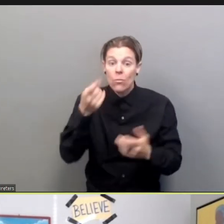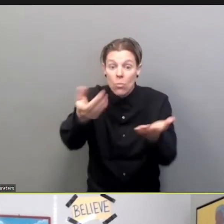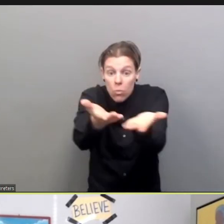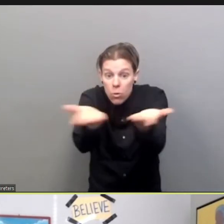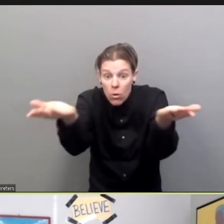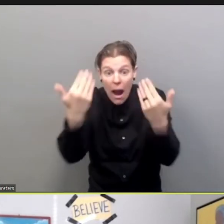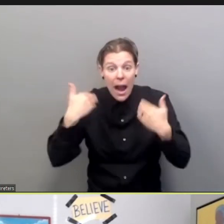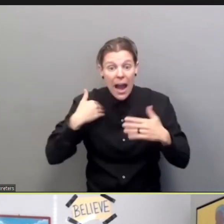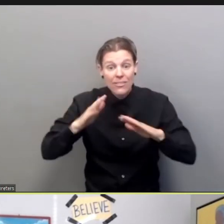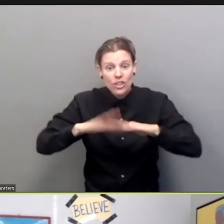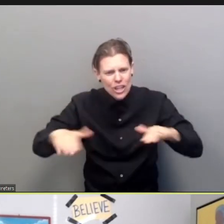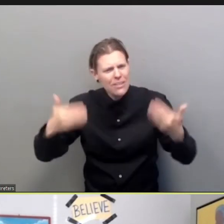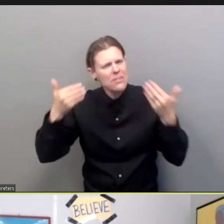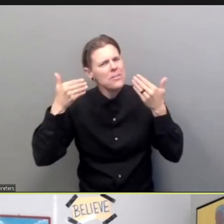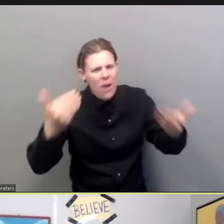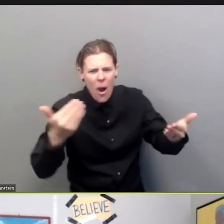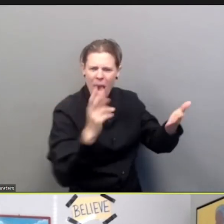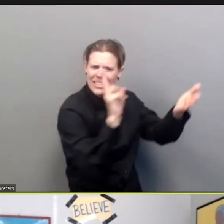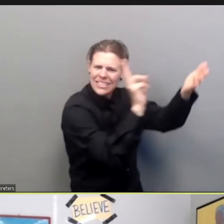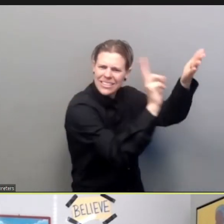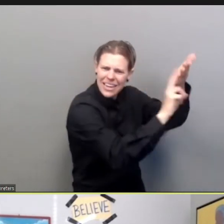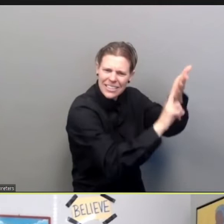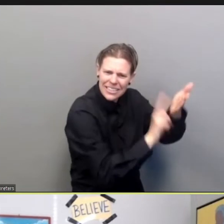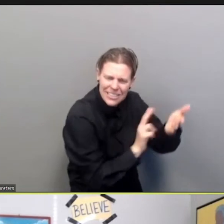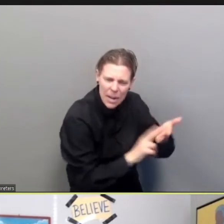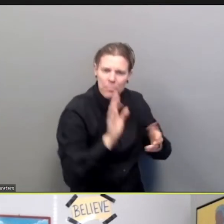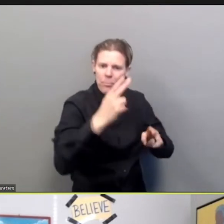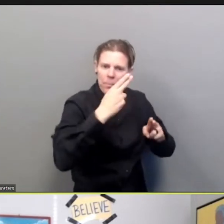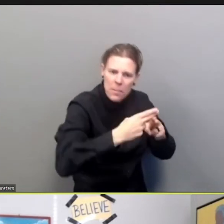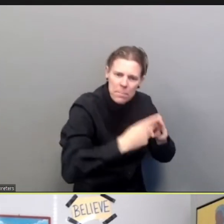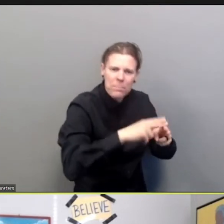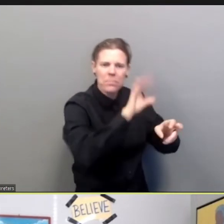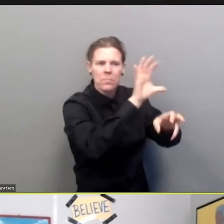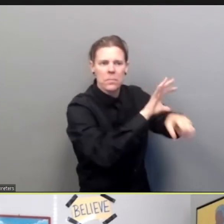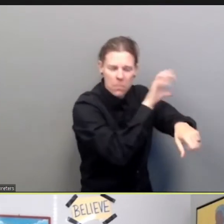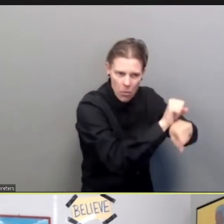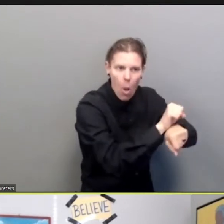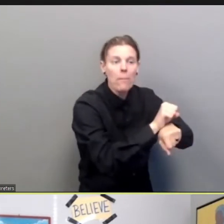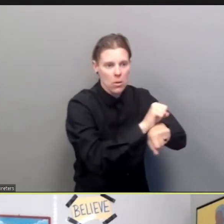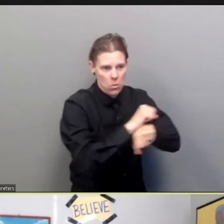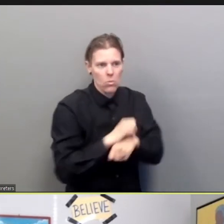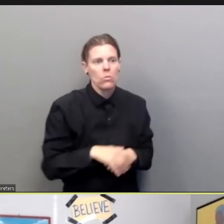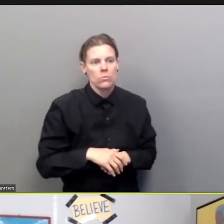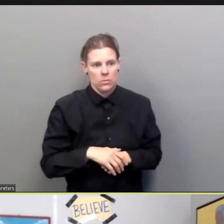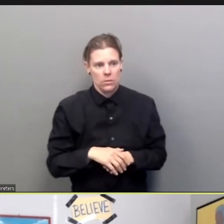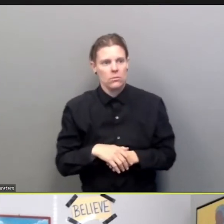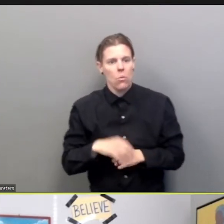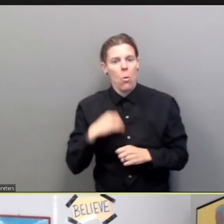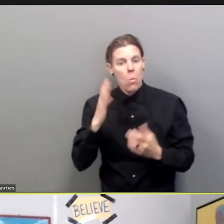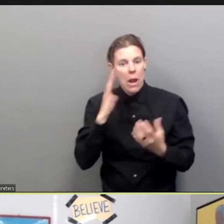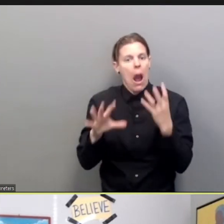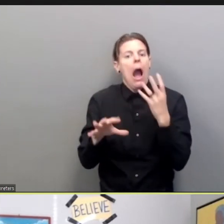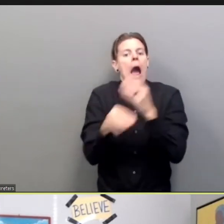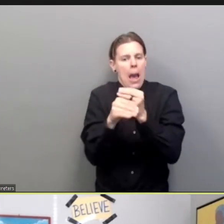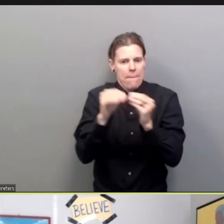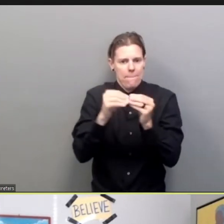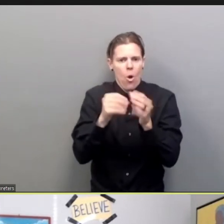more sites are getting onboarded as they get their vaccine doses, especially pharmacies. Pharmacies were a little bit later to get started,